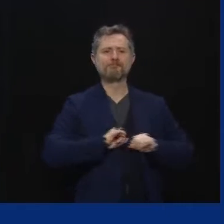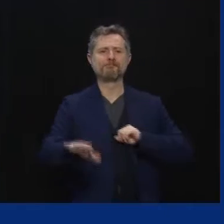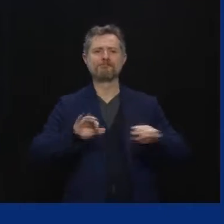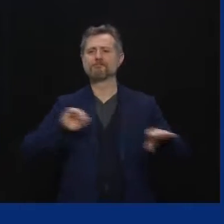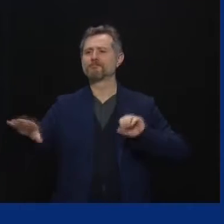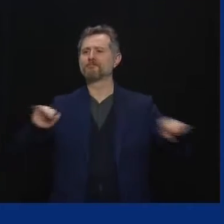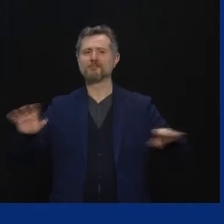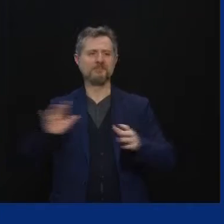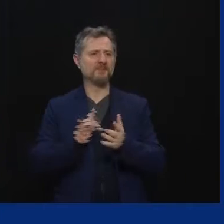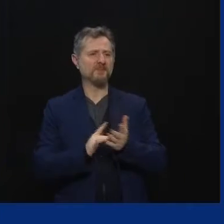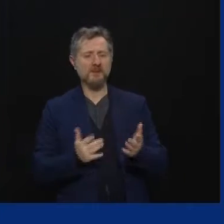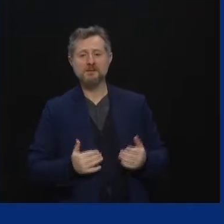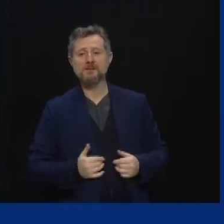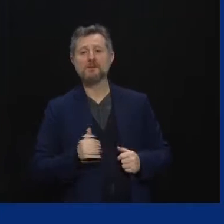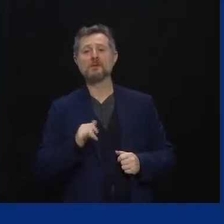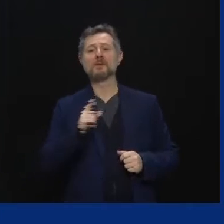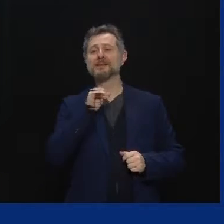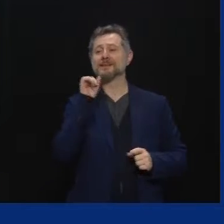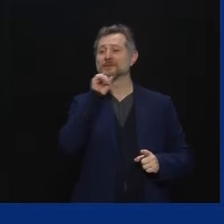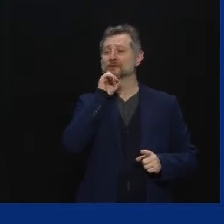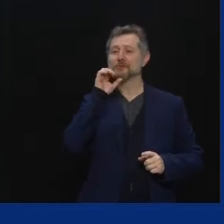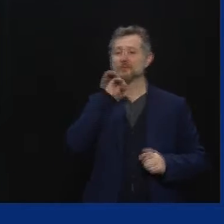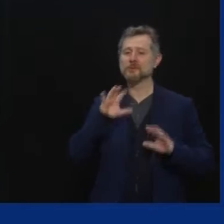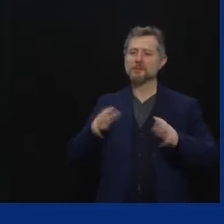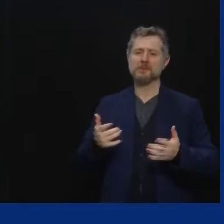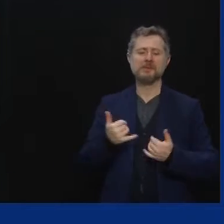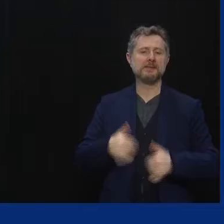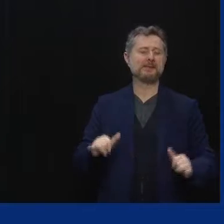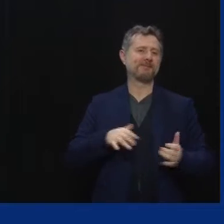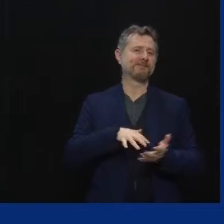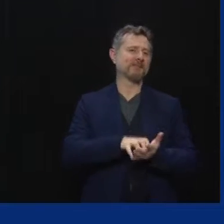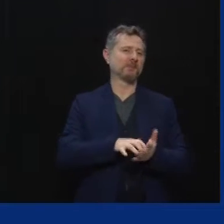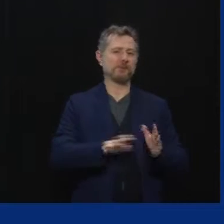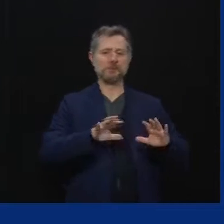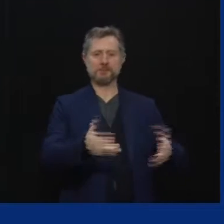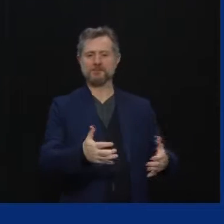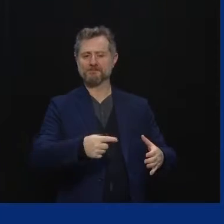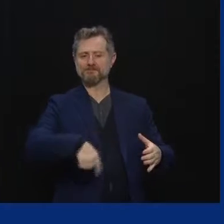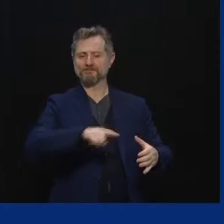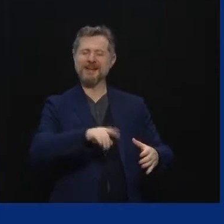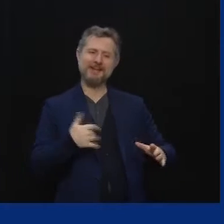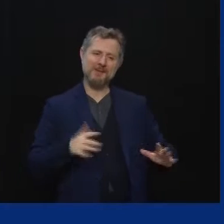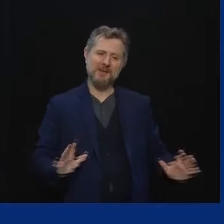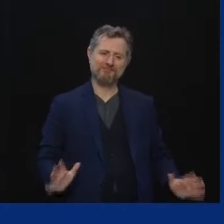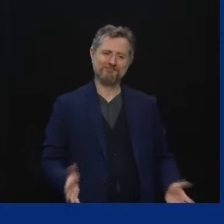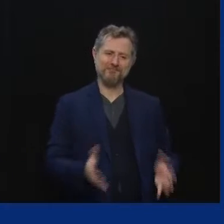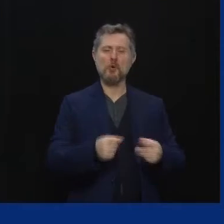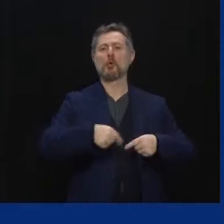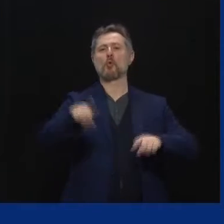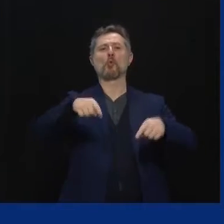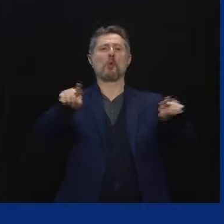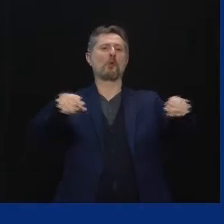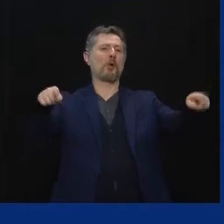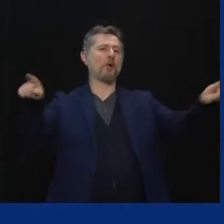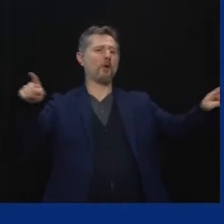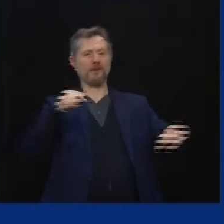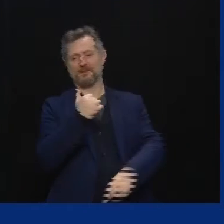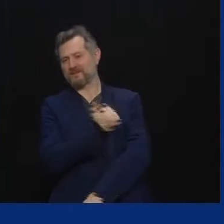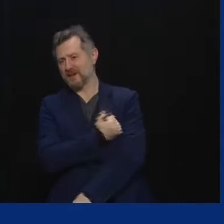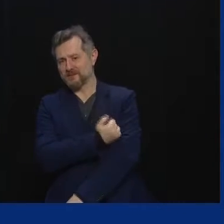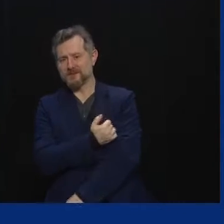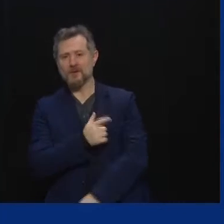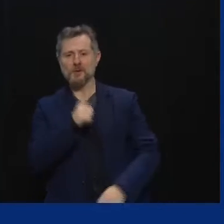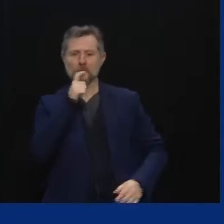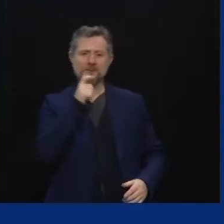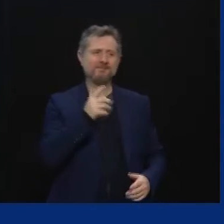boosted. Seniors continue to be the vulnerable population. When you look at the hospitalizations, they are primarily senior citizens, some